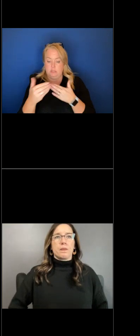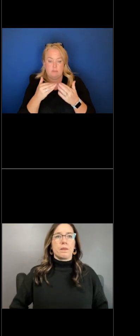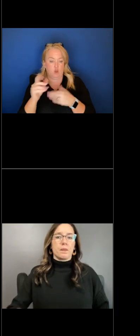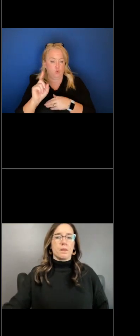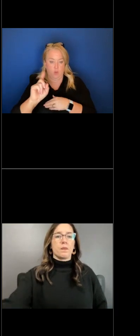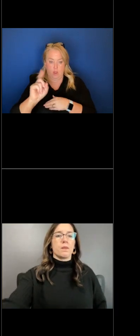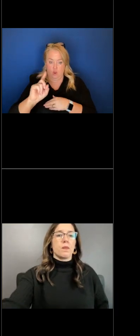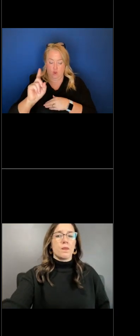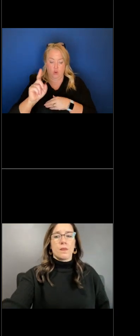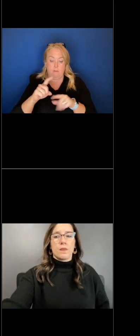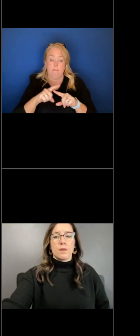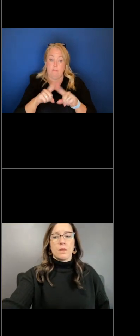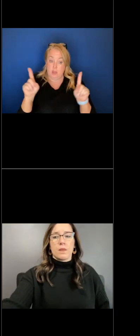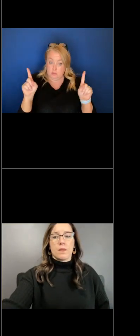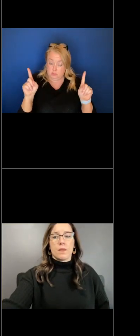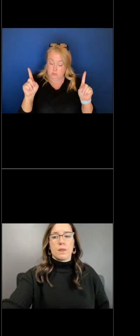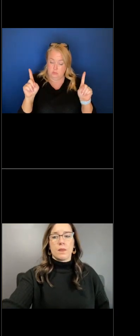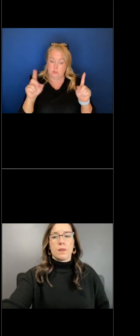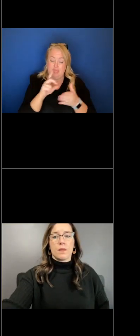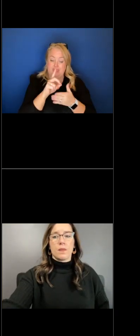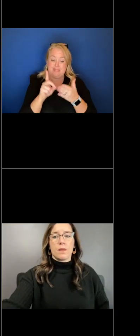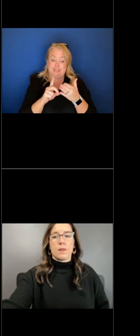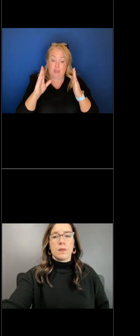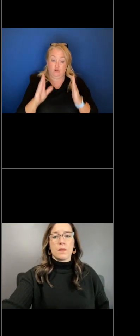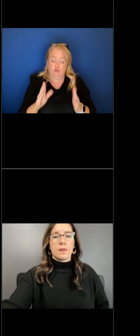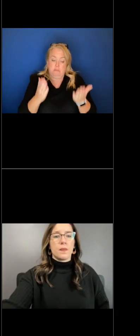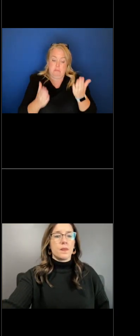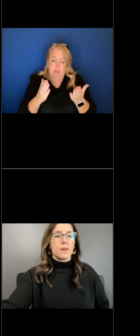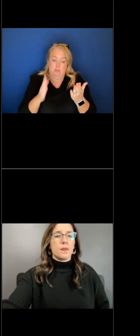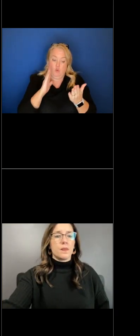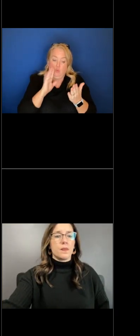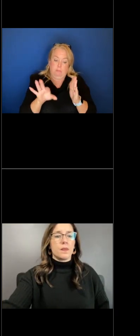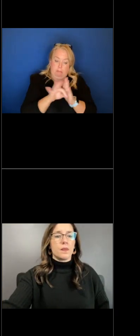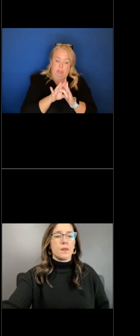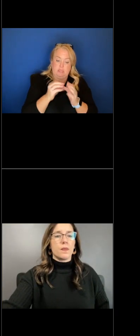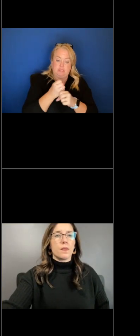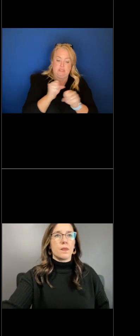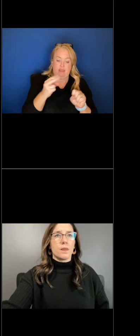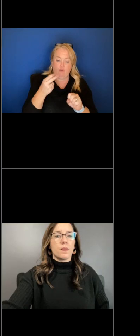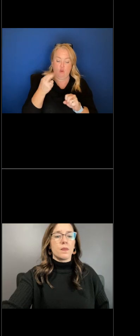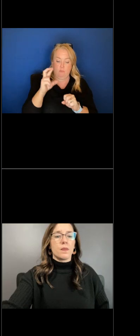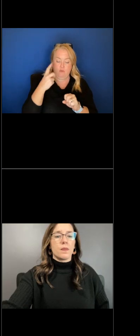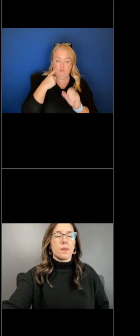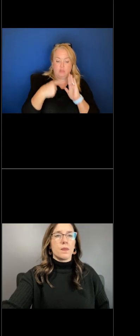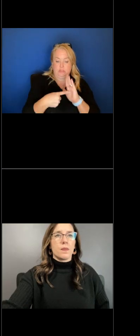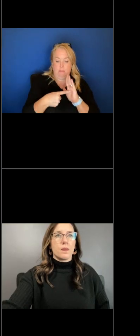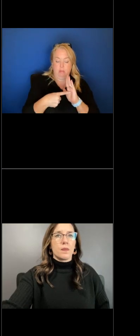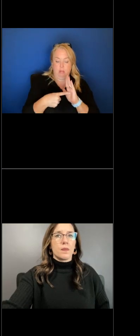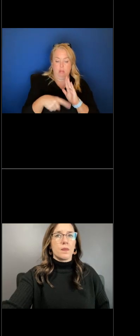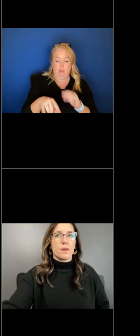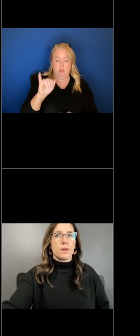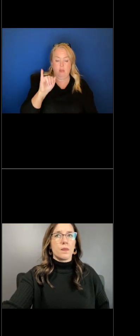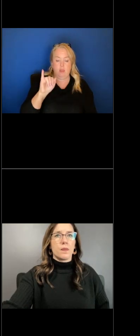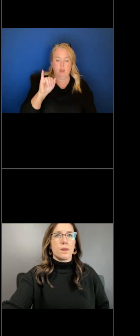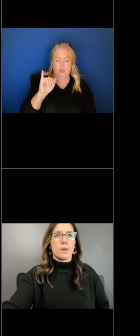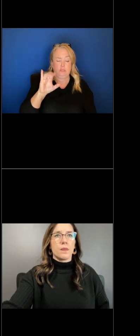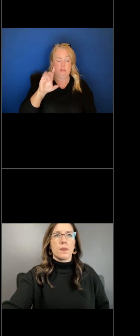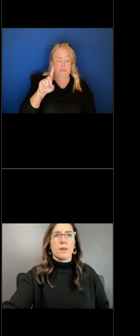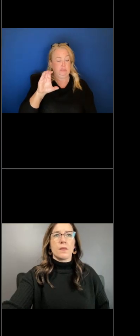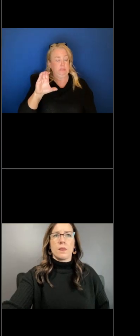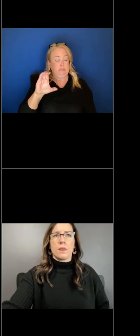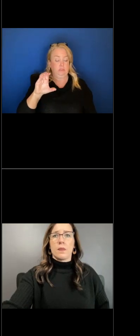project, but a designer may choose a safe harbor, for example, IBC 2018,